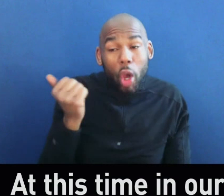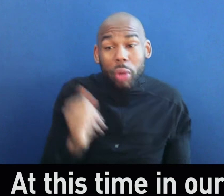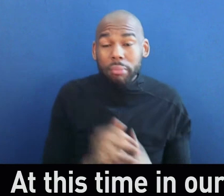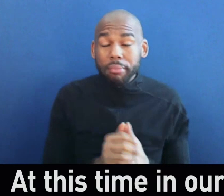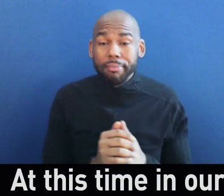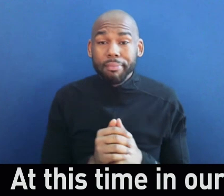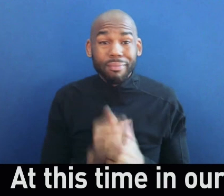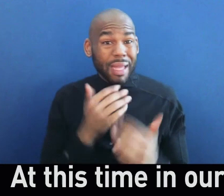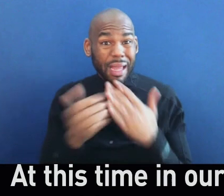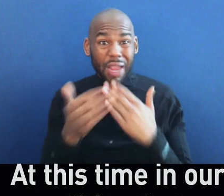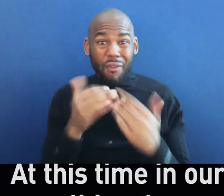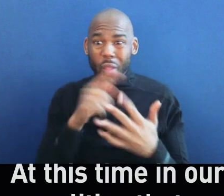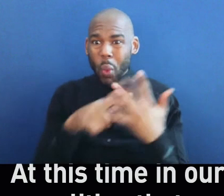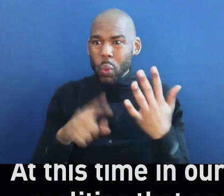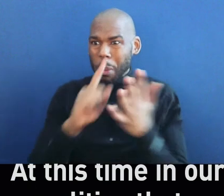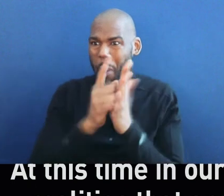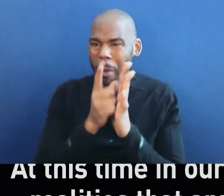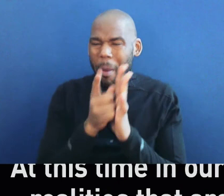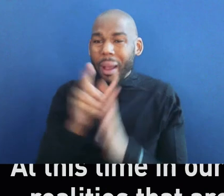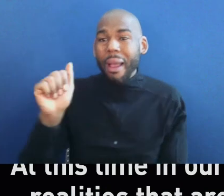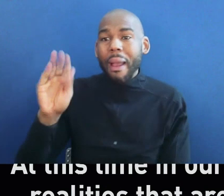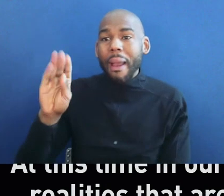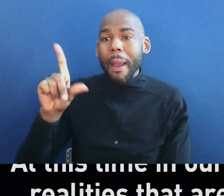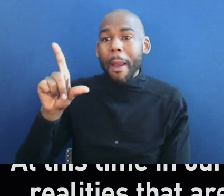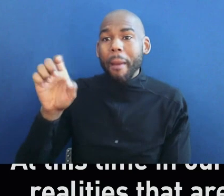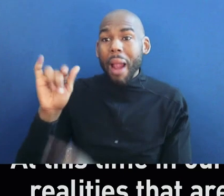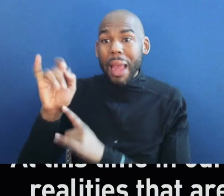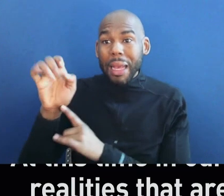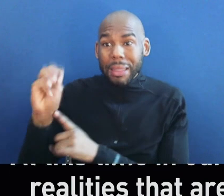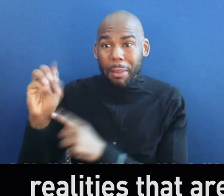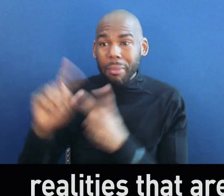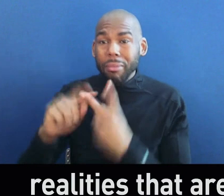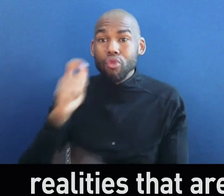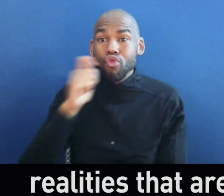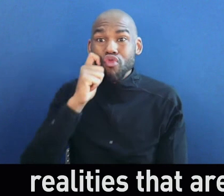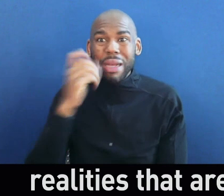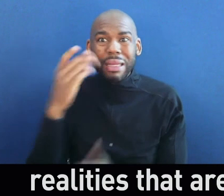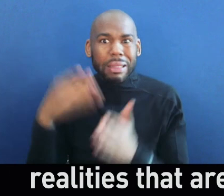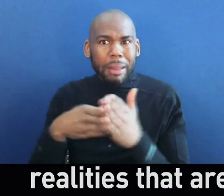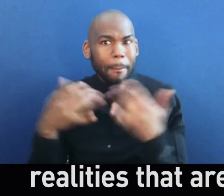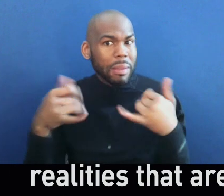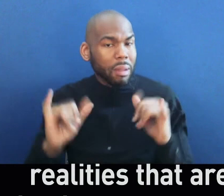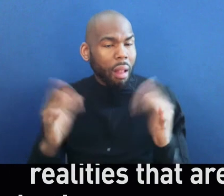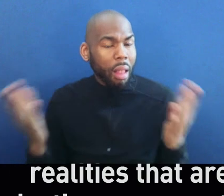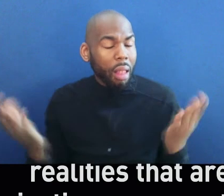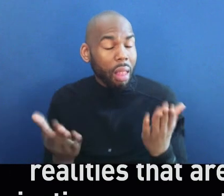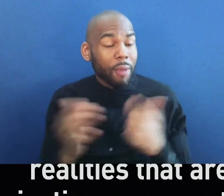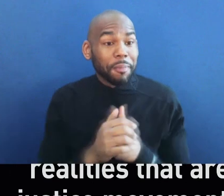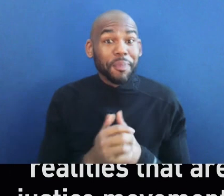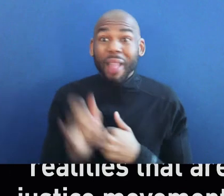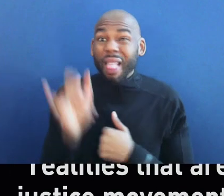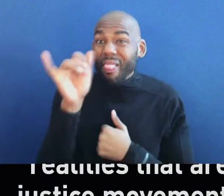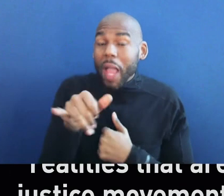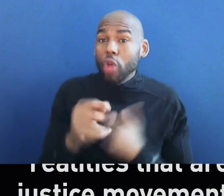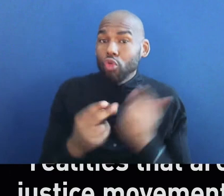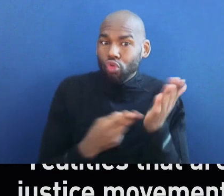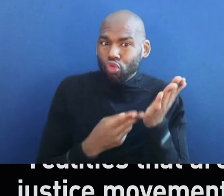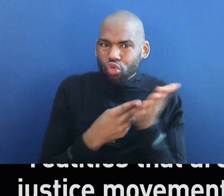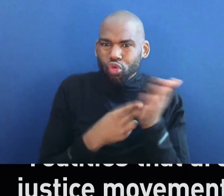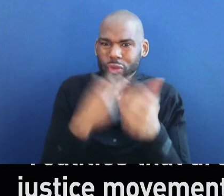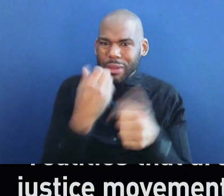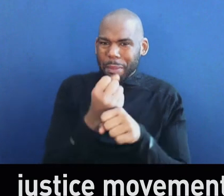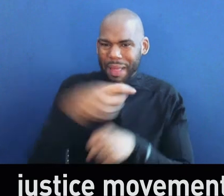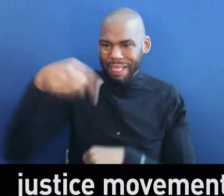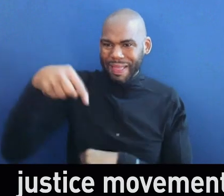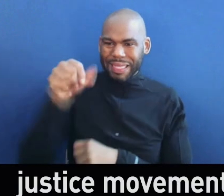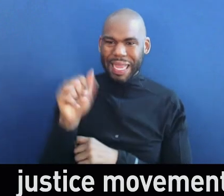roles of ableism and racism were and are quite prevalent. That simple truth is what makes these ADA lead-on celebrations and